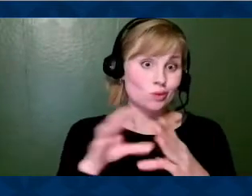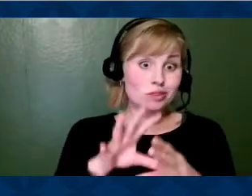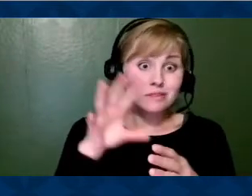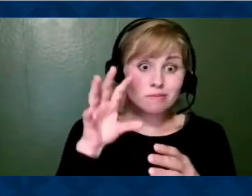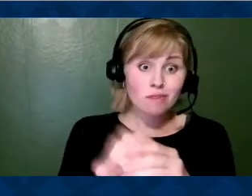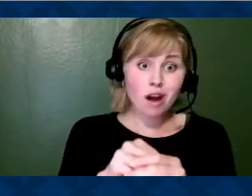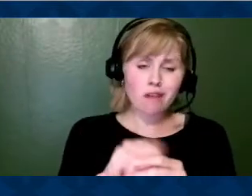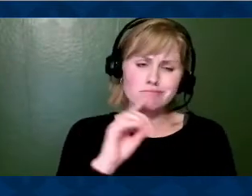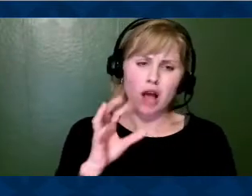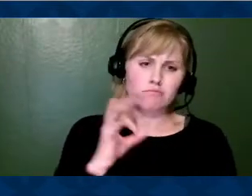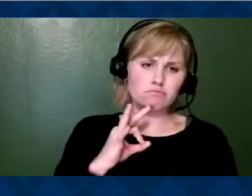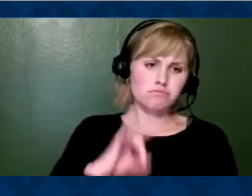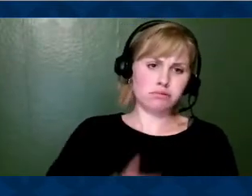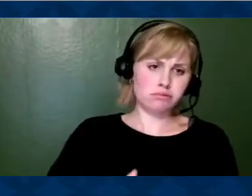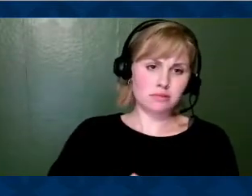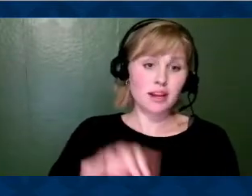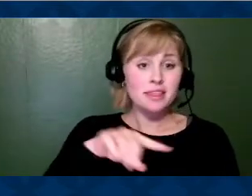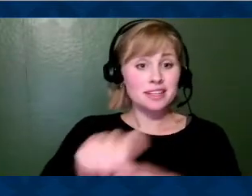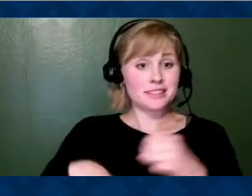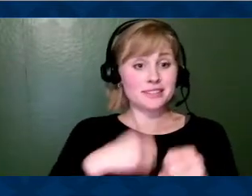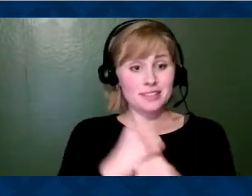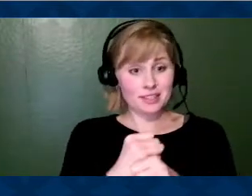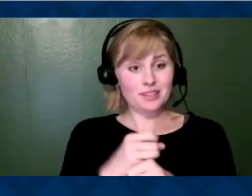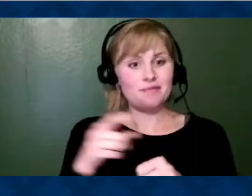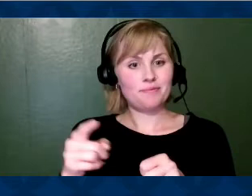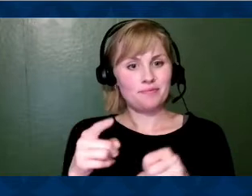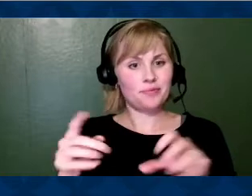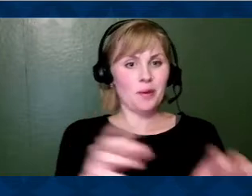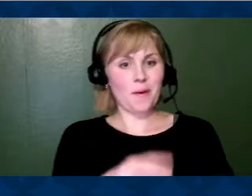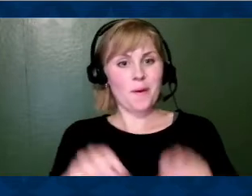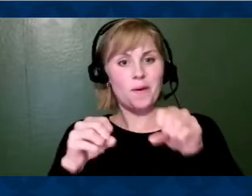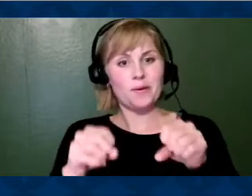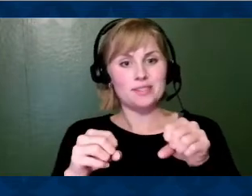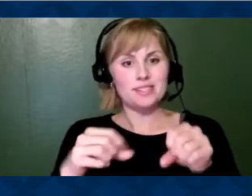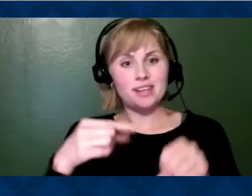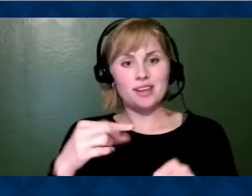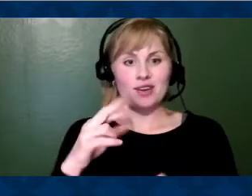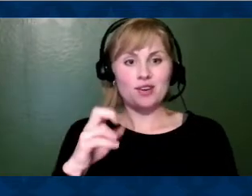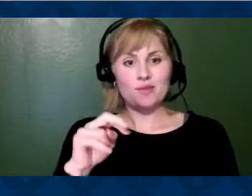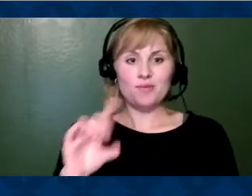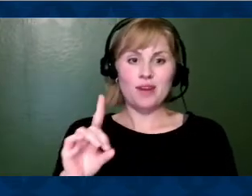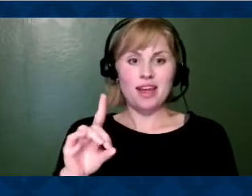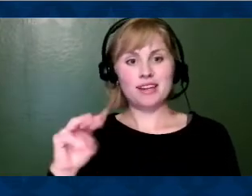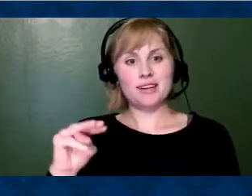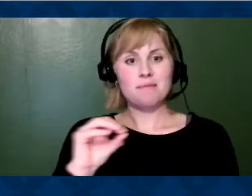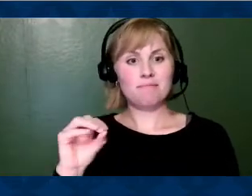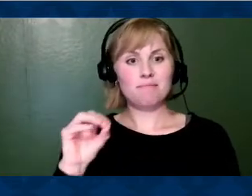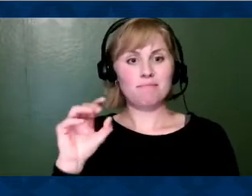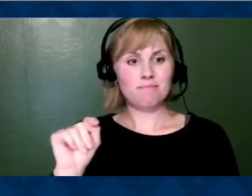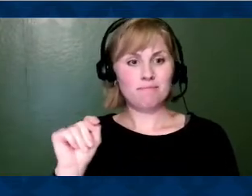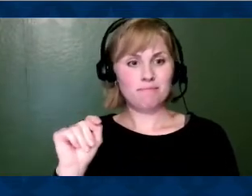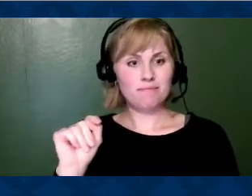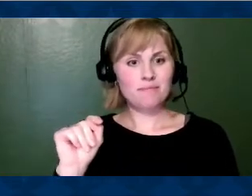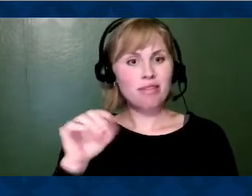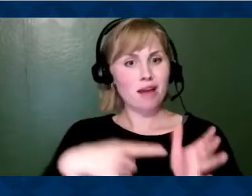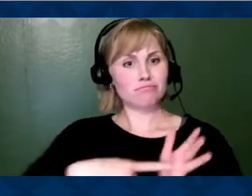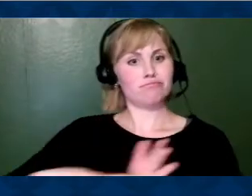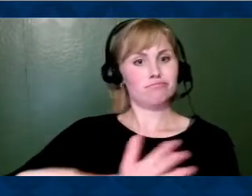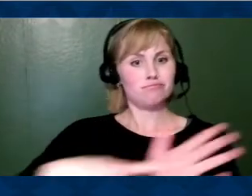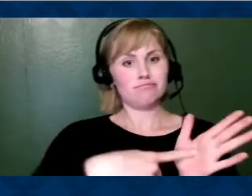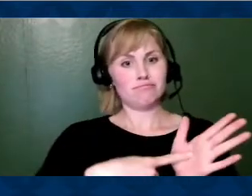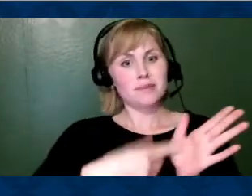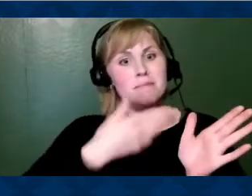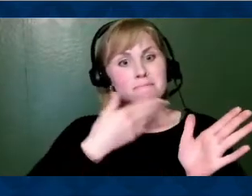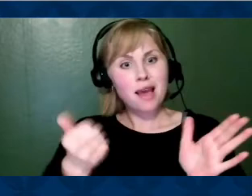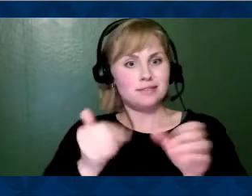Ben helped to host the Grand Moot. This is an opportunity to showcase our best advocates, and